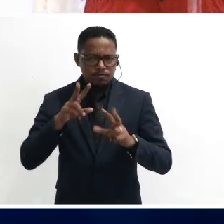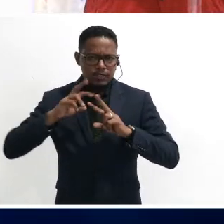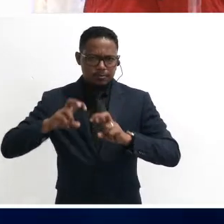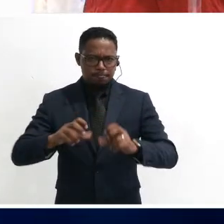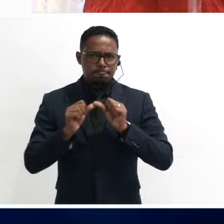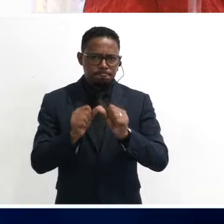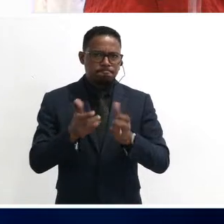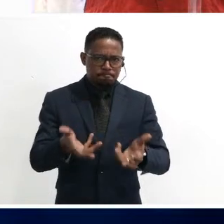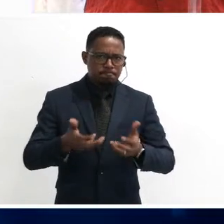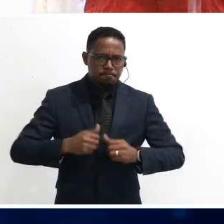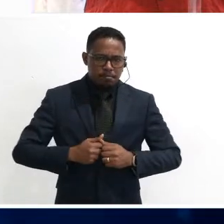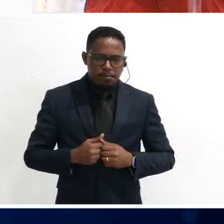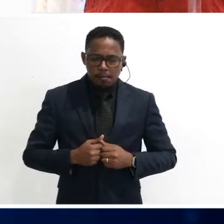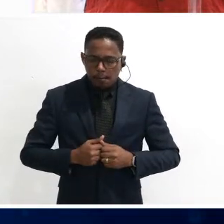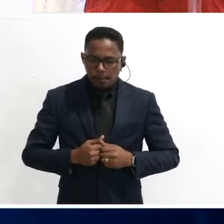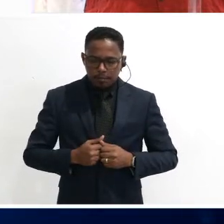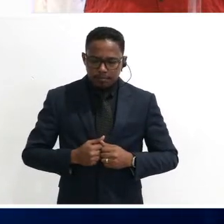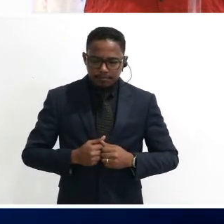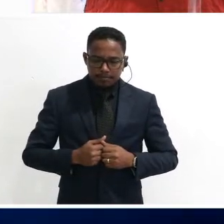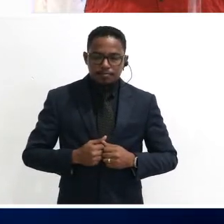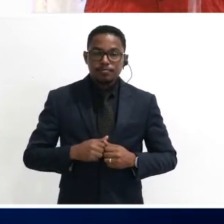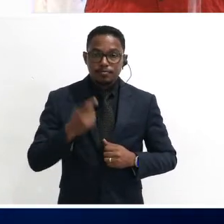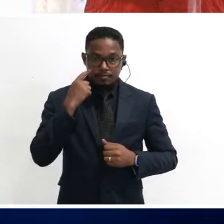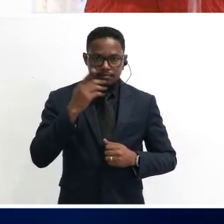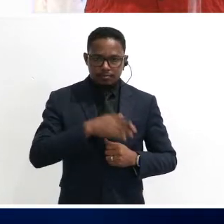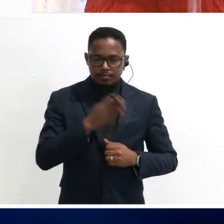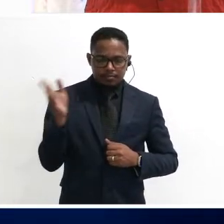I'm going to skip this one.